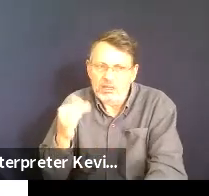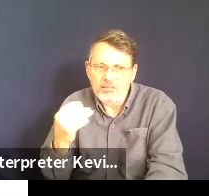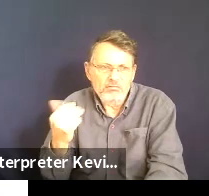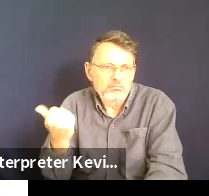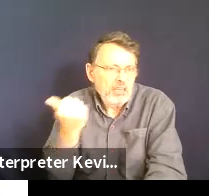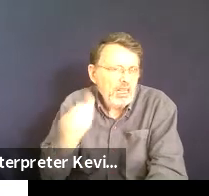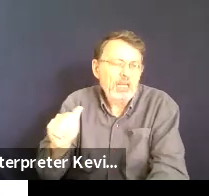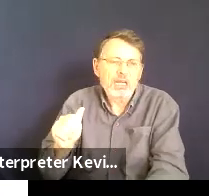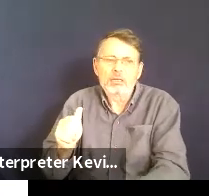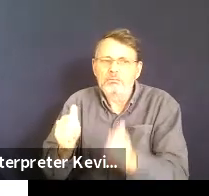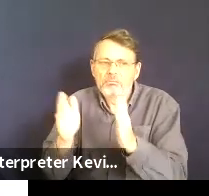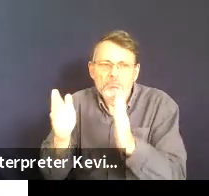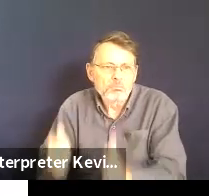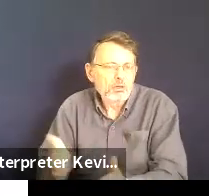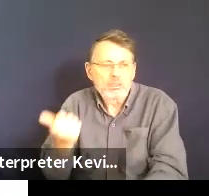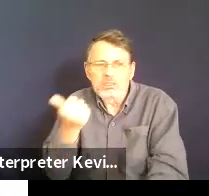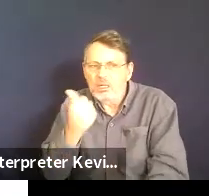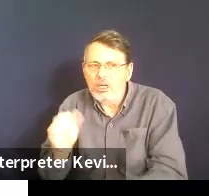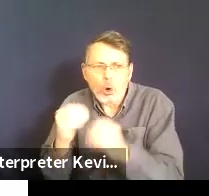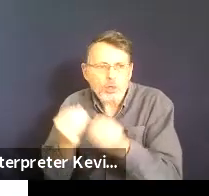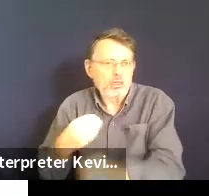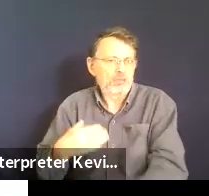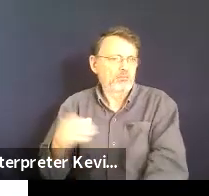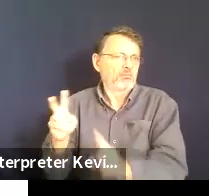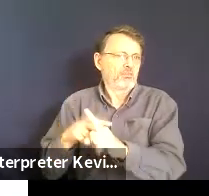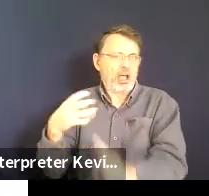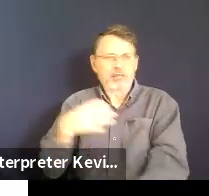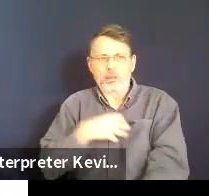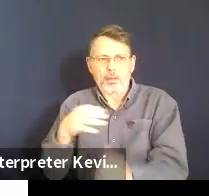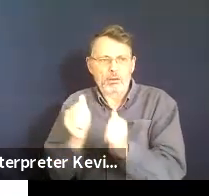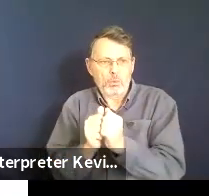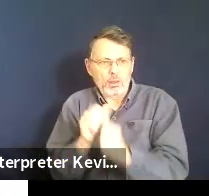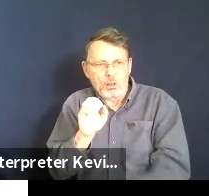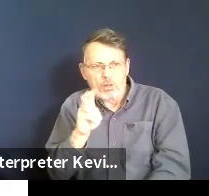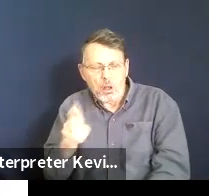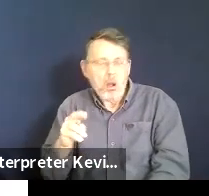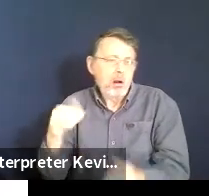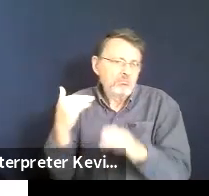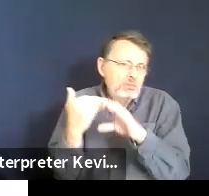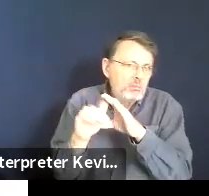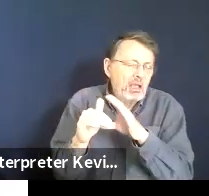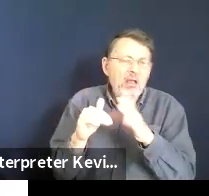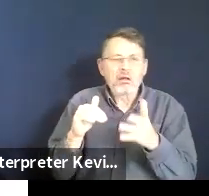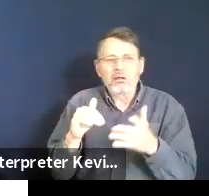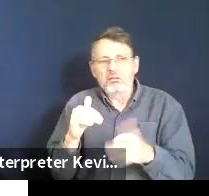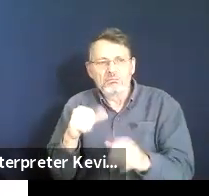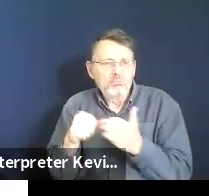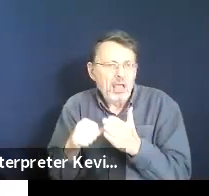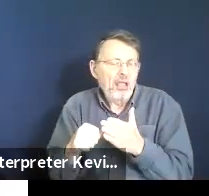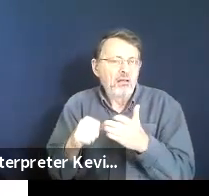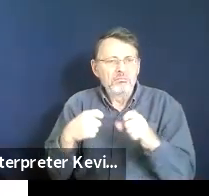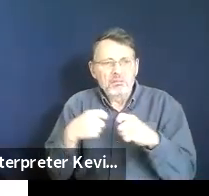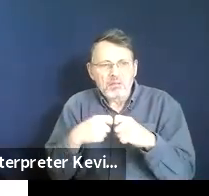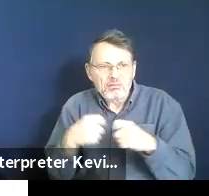may file a complaint with OCR by mail, email, or electronically for